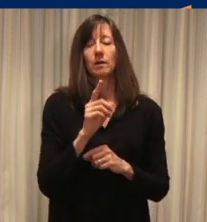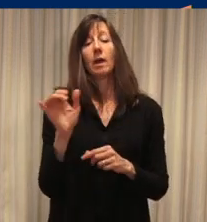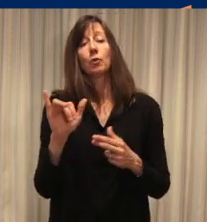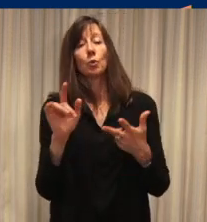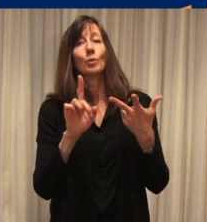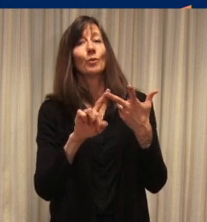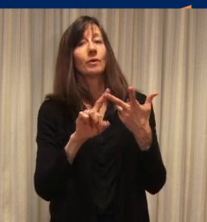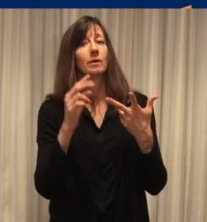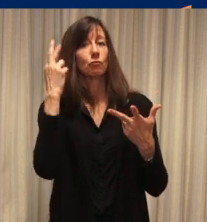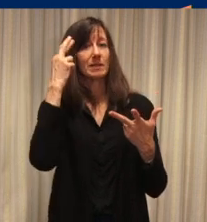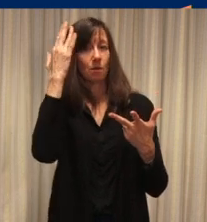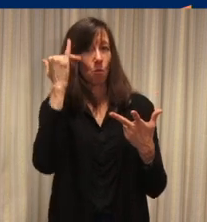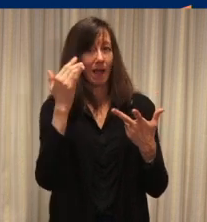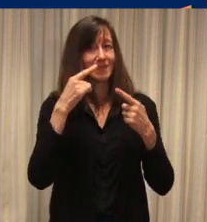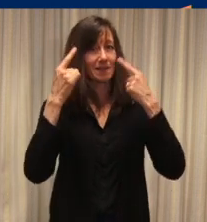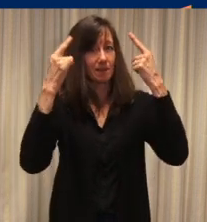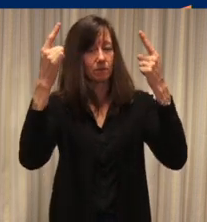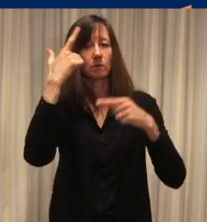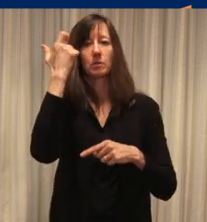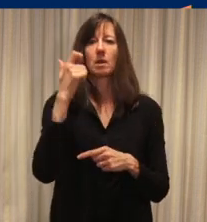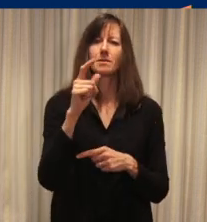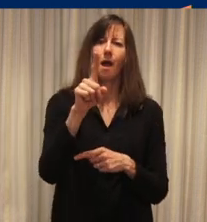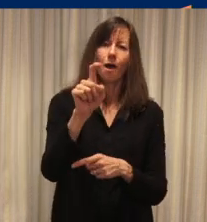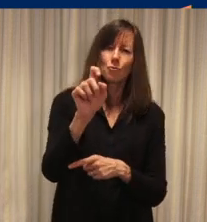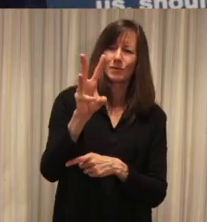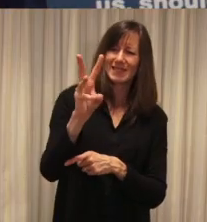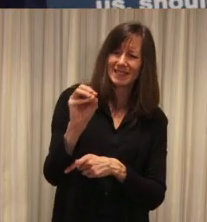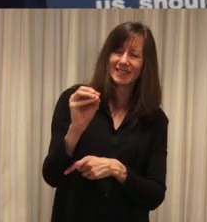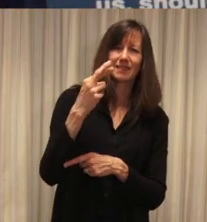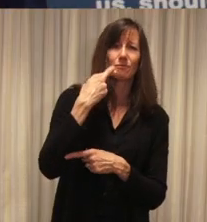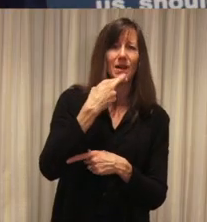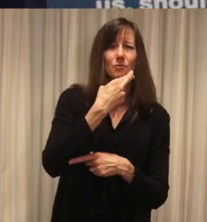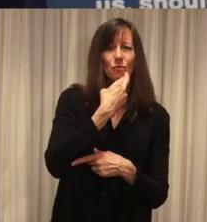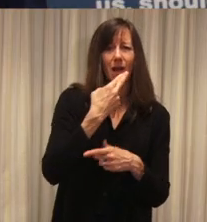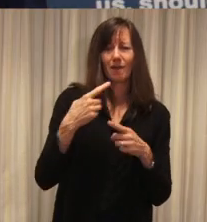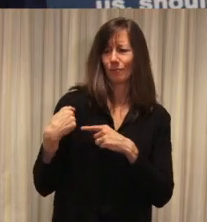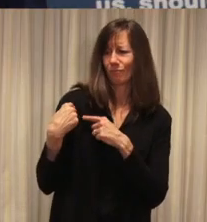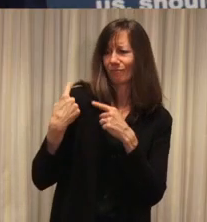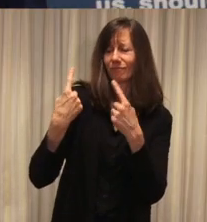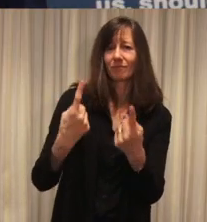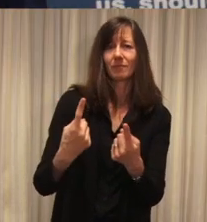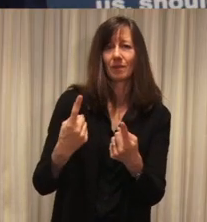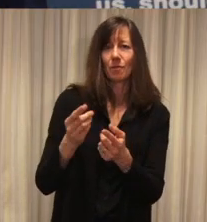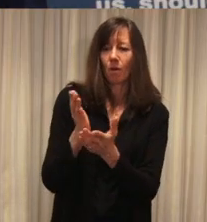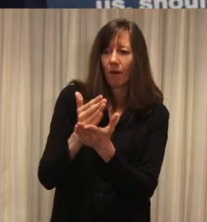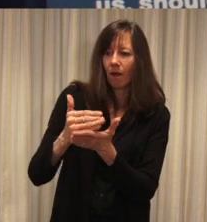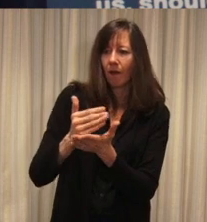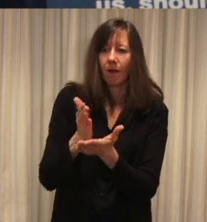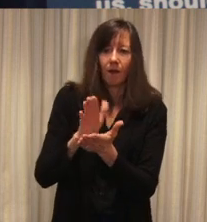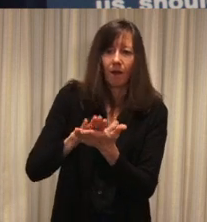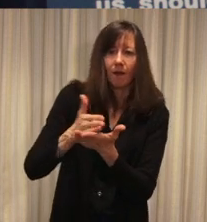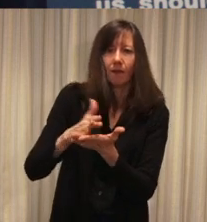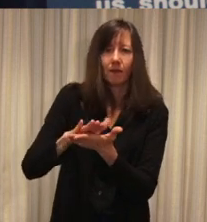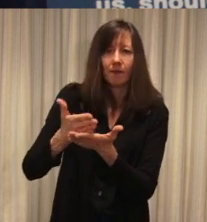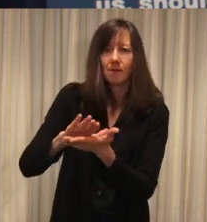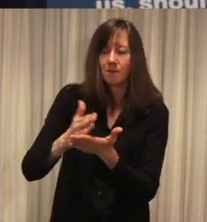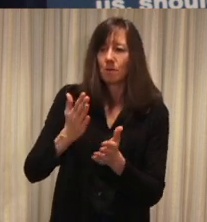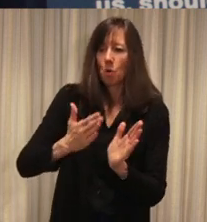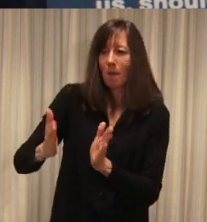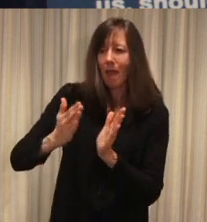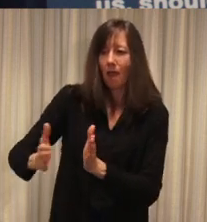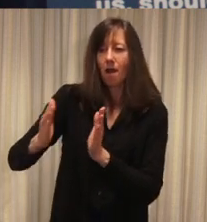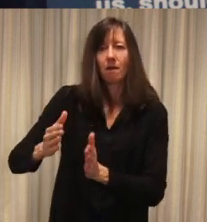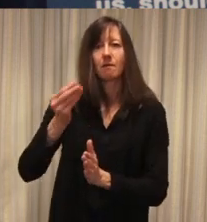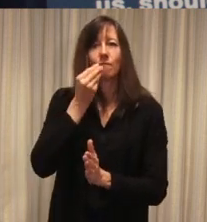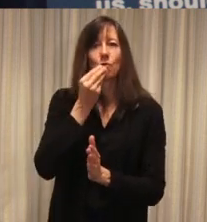restaurants that have partnered and have been preparing these hundreds of thousands of meals at cost to make sure we could get this